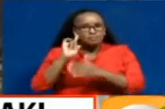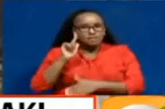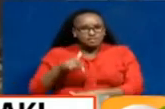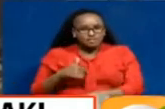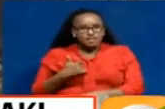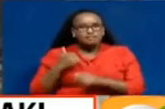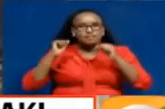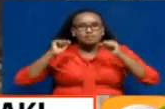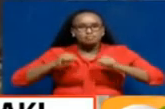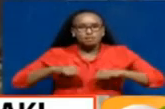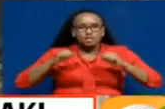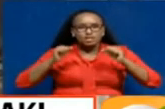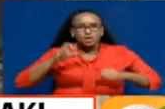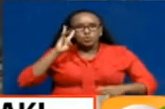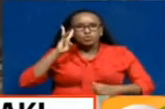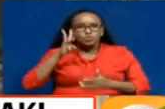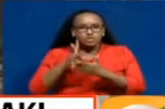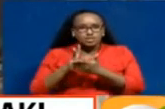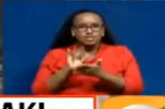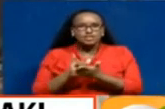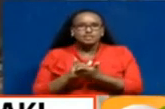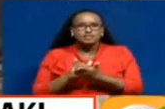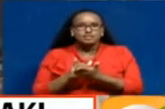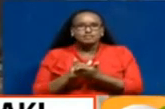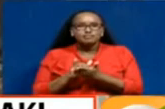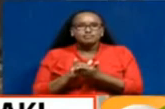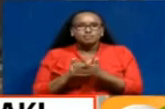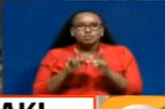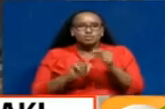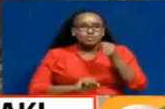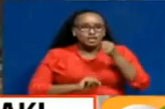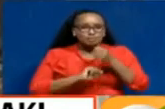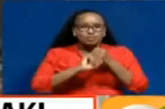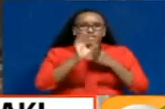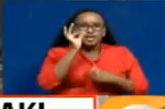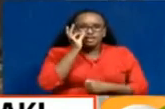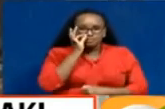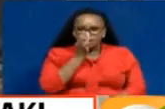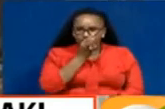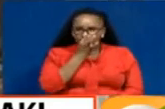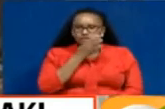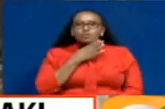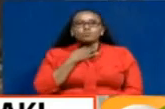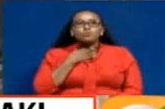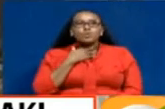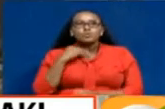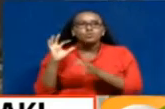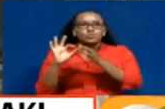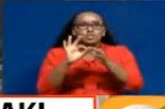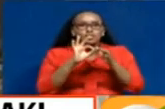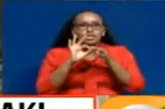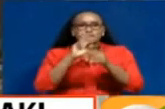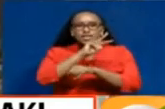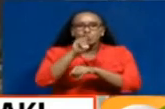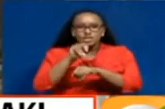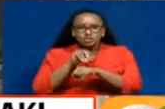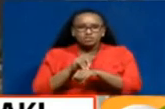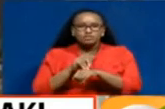been able to witness firsthand. His support to one of the United Nations offices away